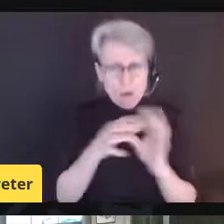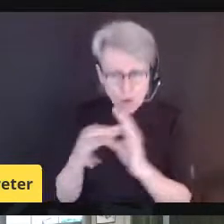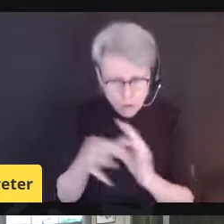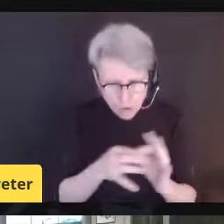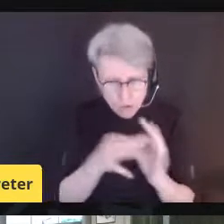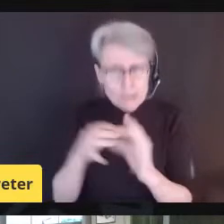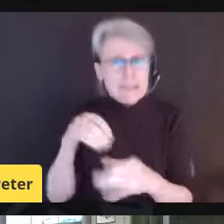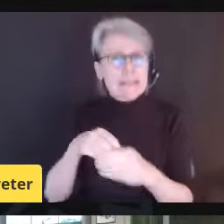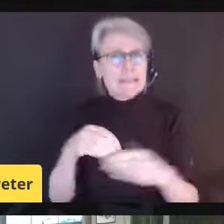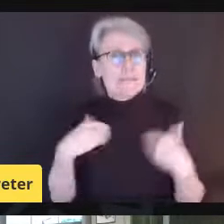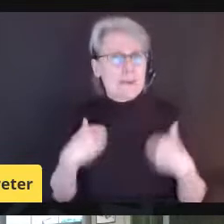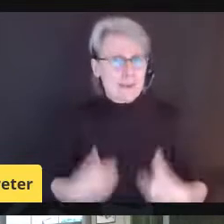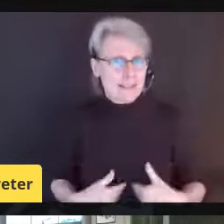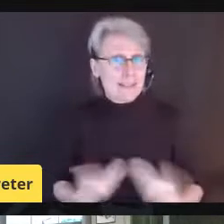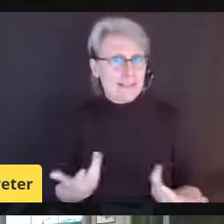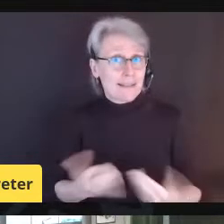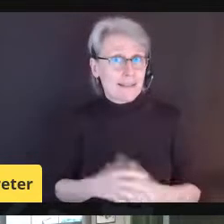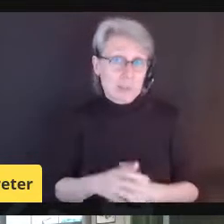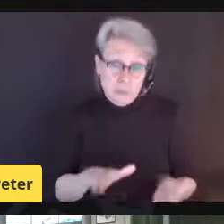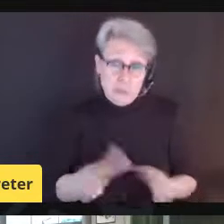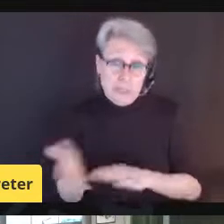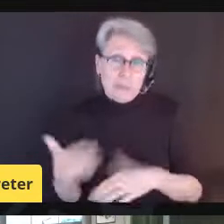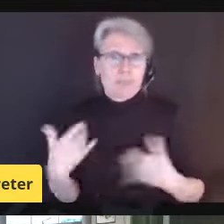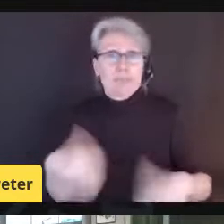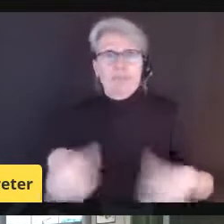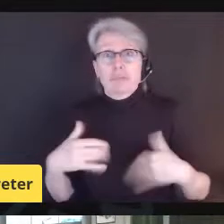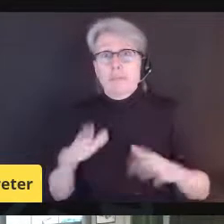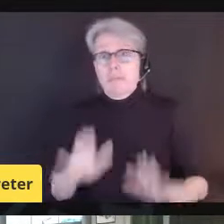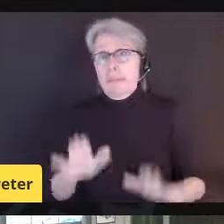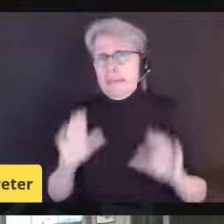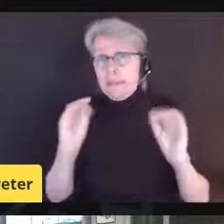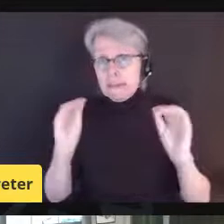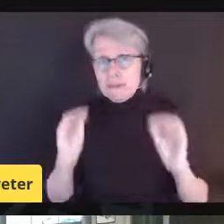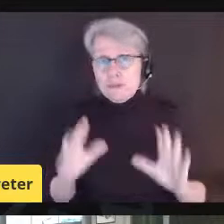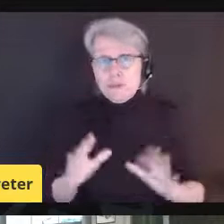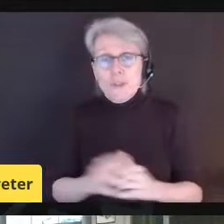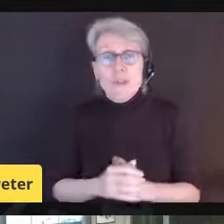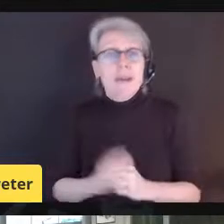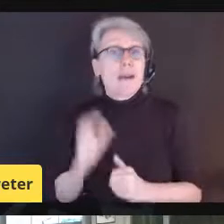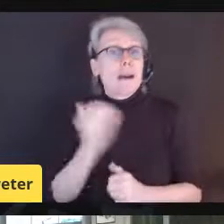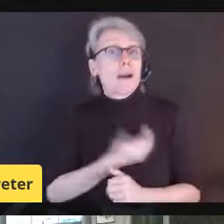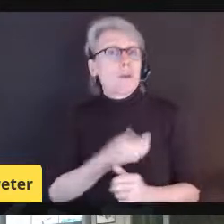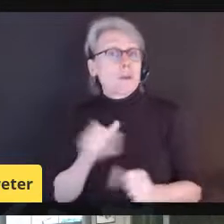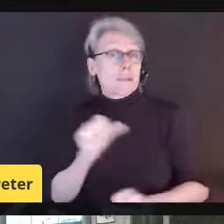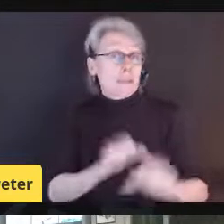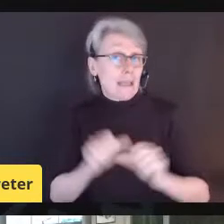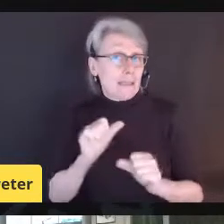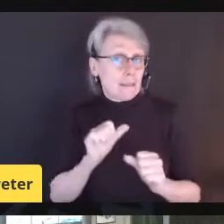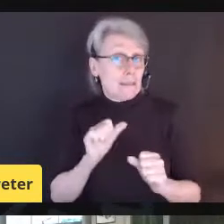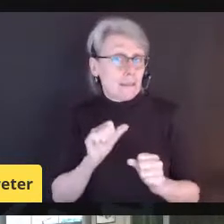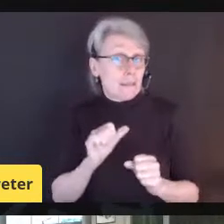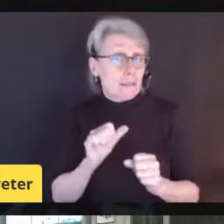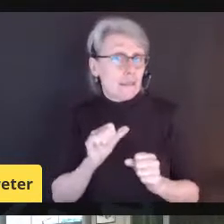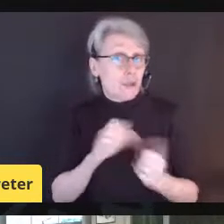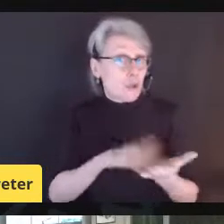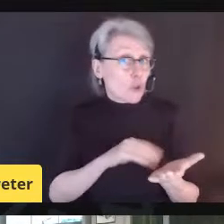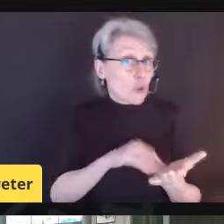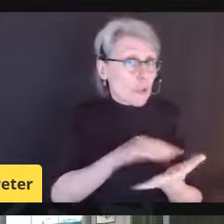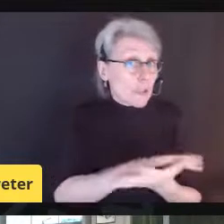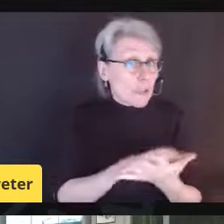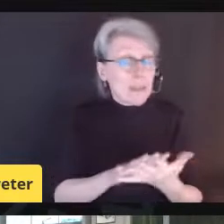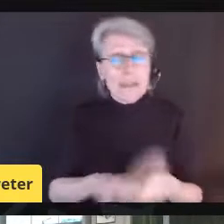body. So a lot of Western science, for sure, and the greatest paintings were